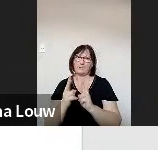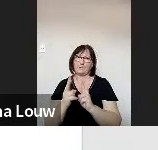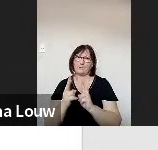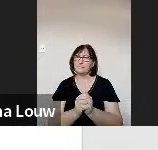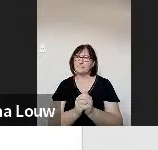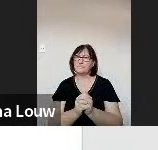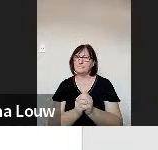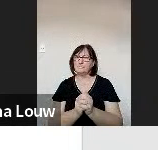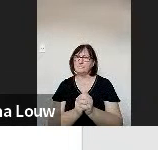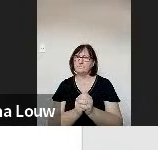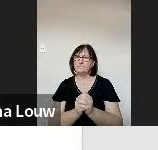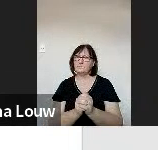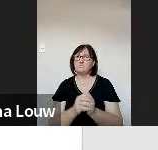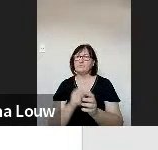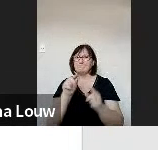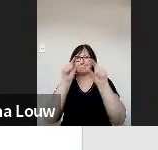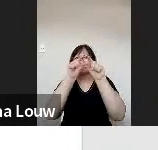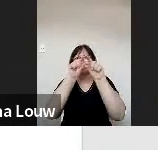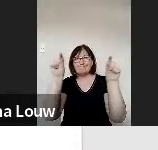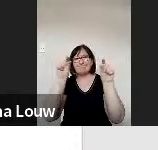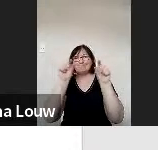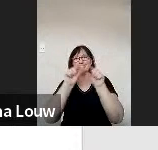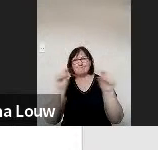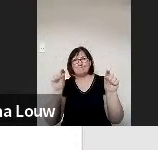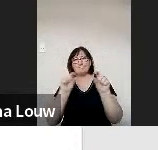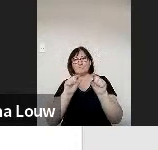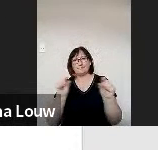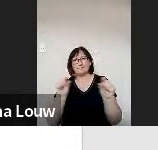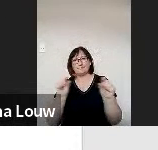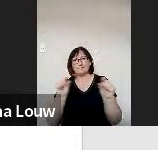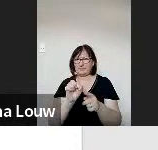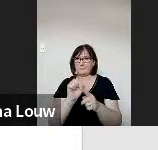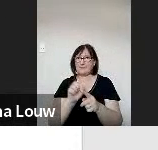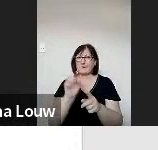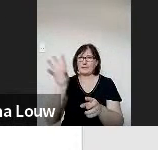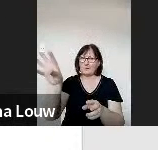those headings were taken from